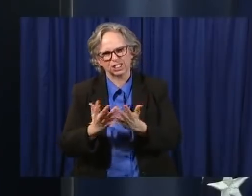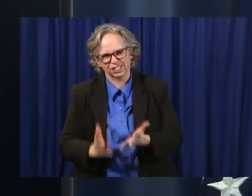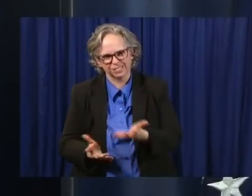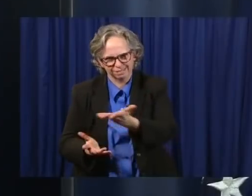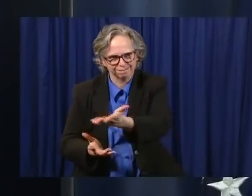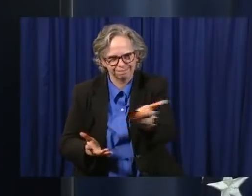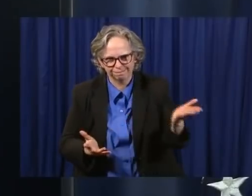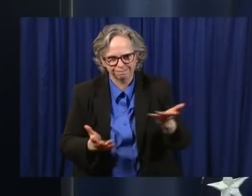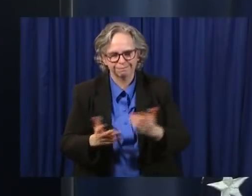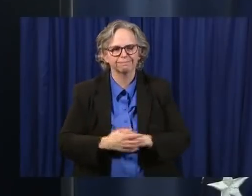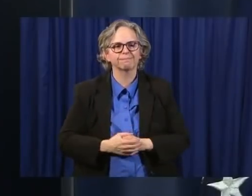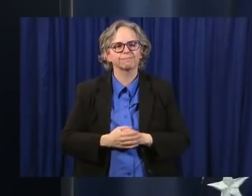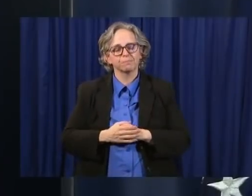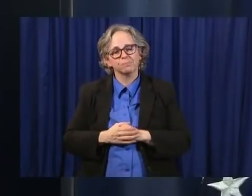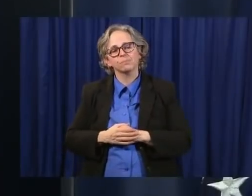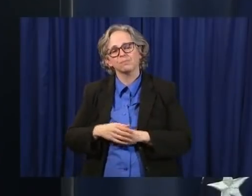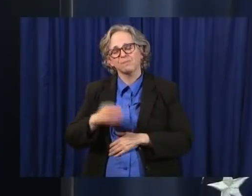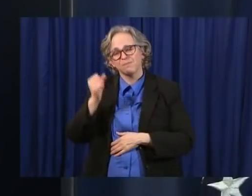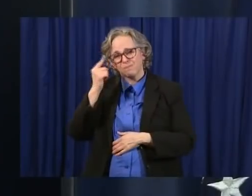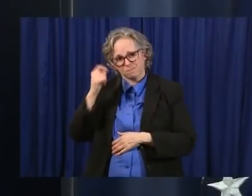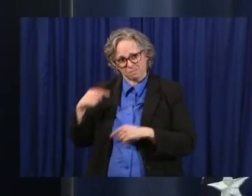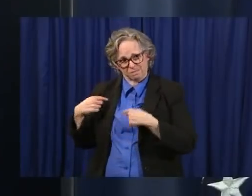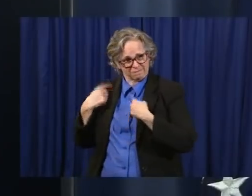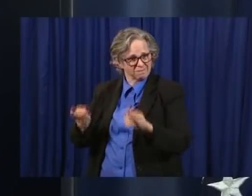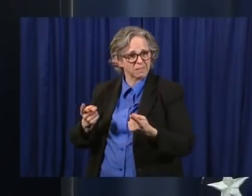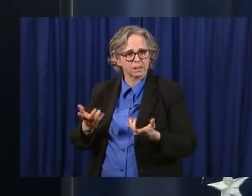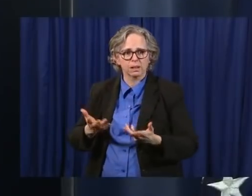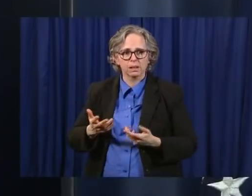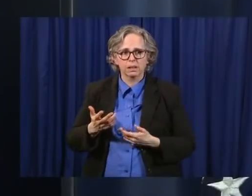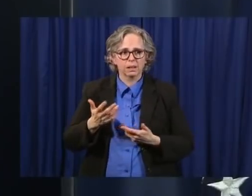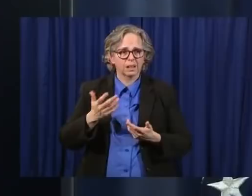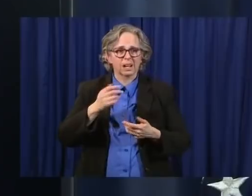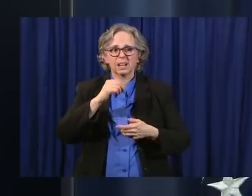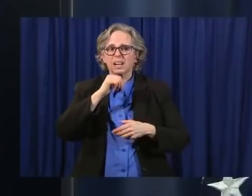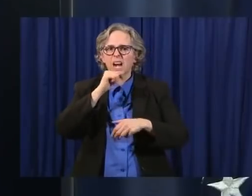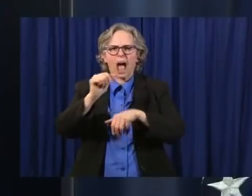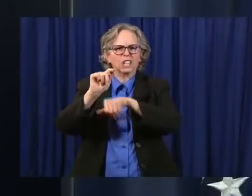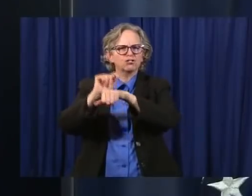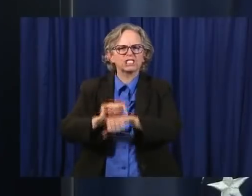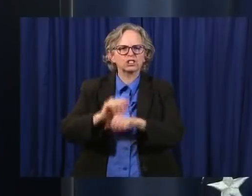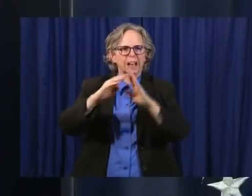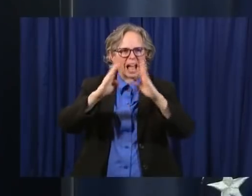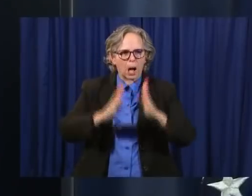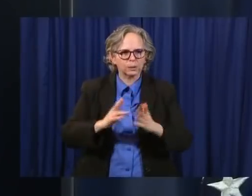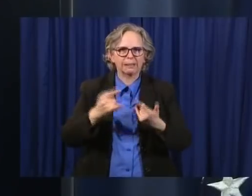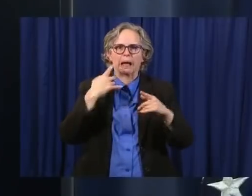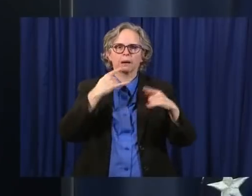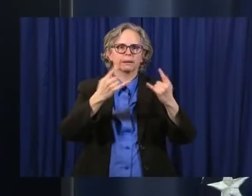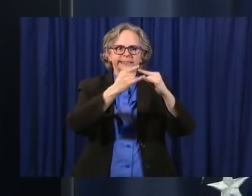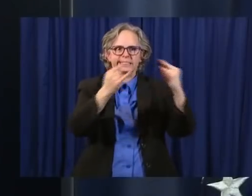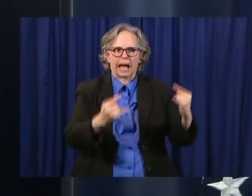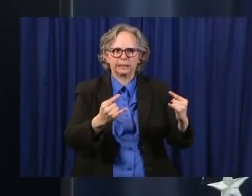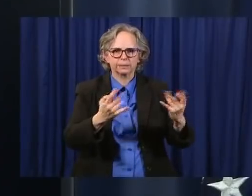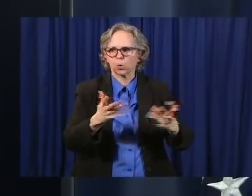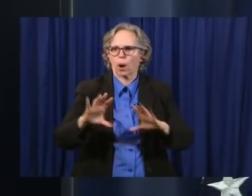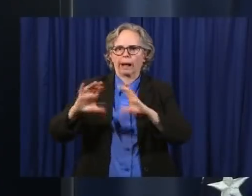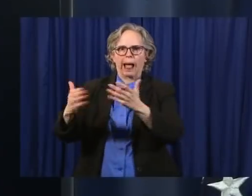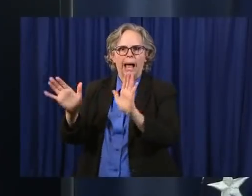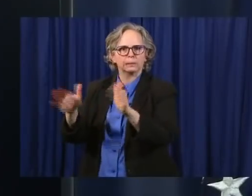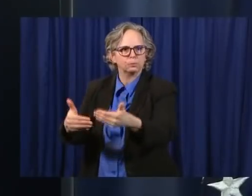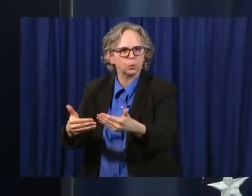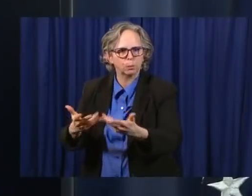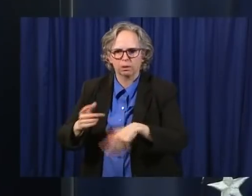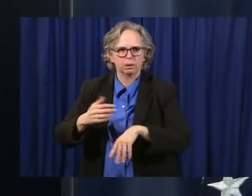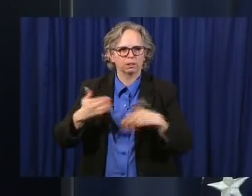used non-traditional housing like tents and gyms and classrooms and chapels, just simply to have more space between people